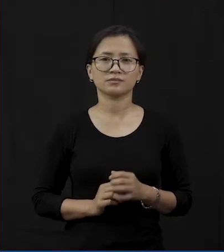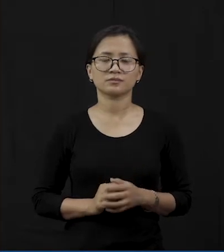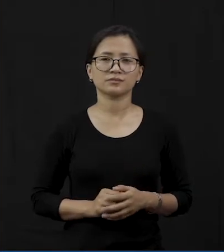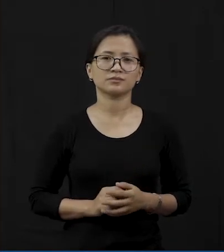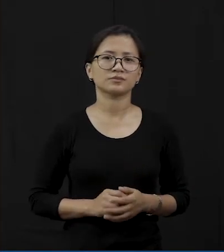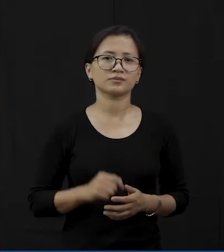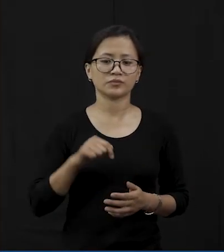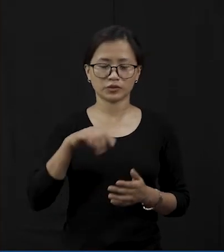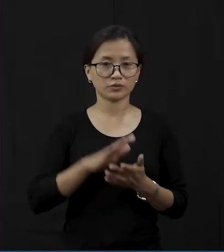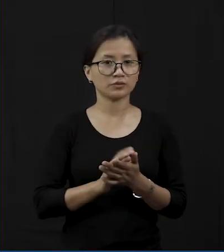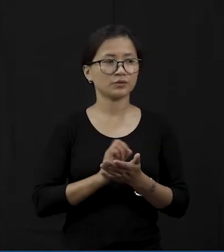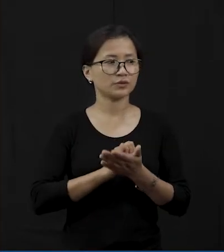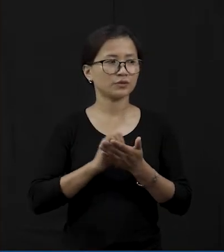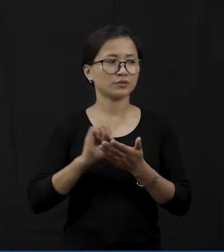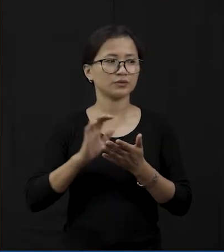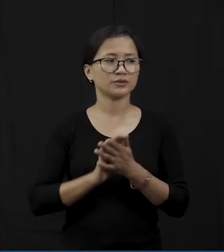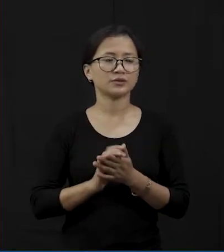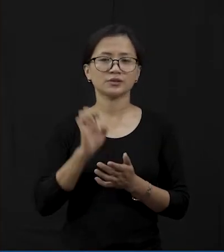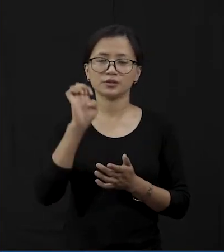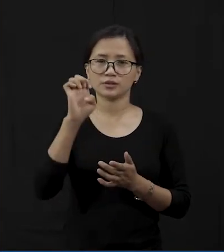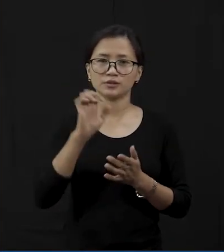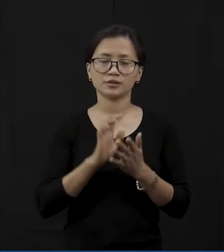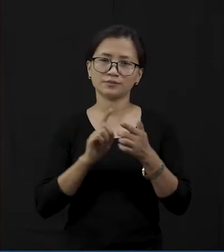Now write E for even